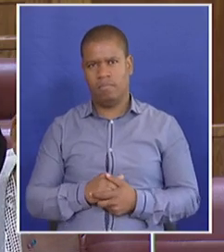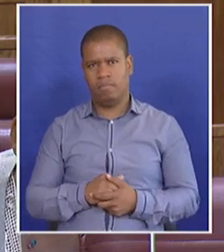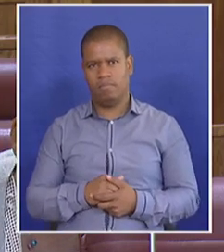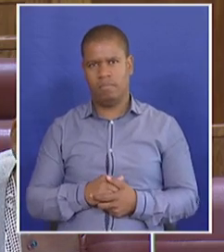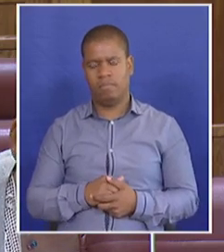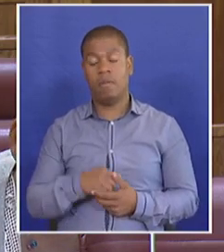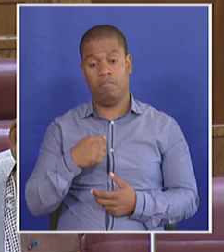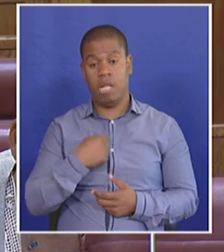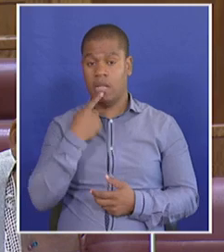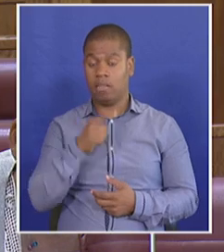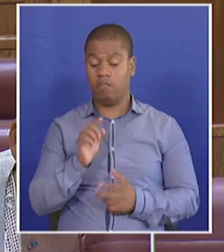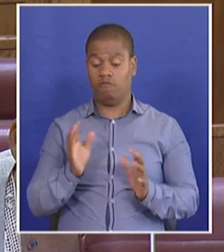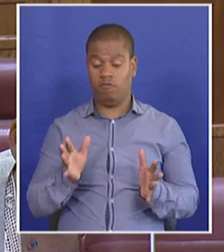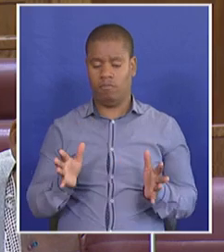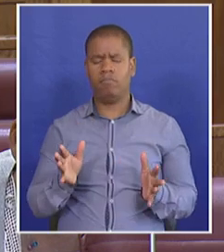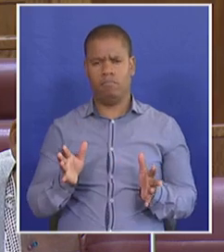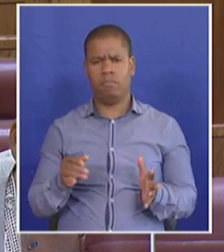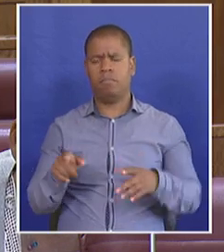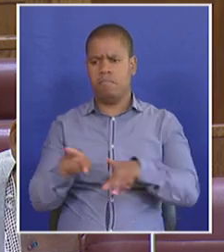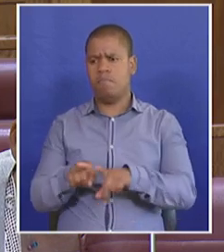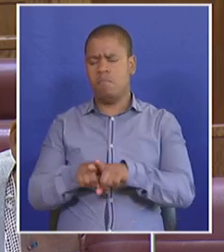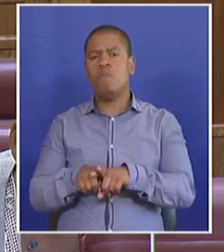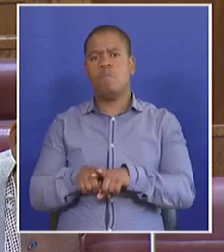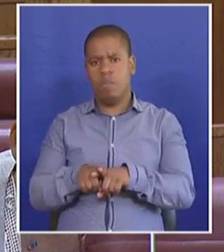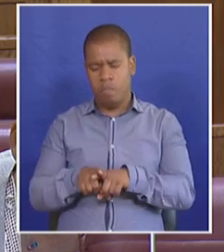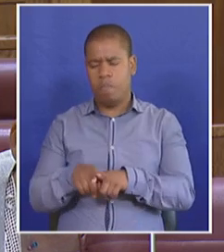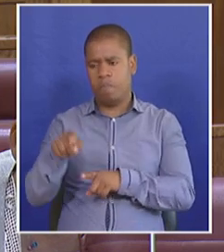And I had just said to him, and I think that should also, by extension,